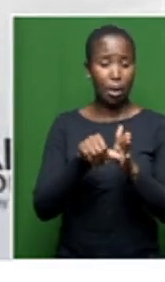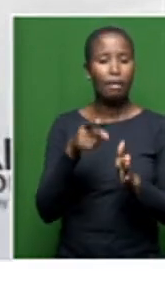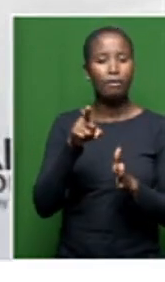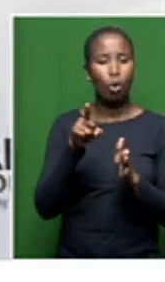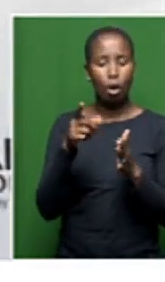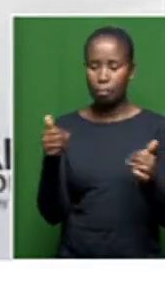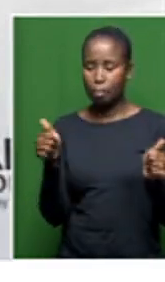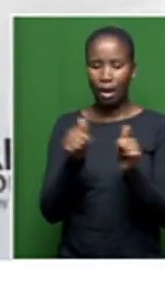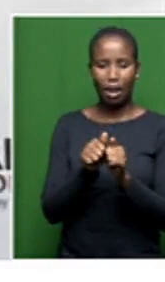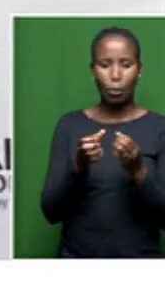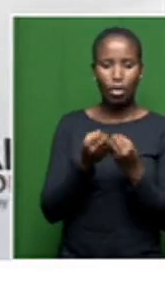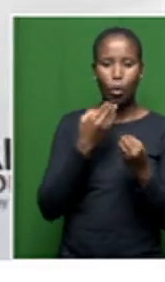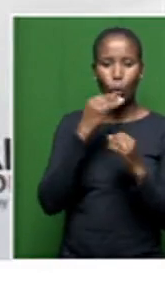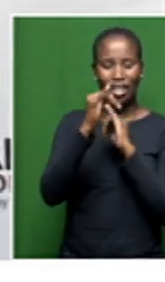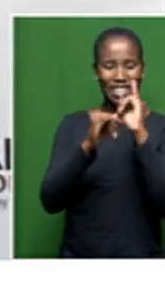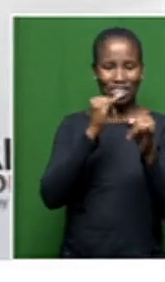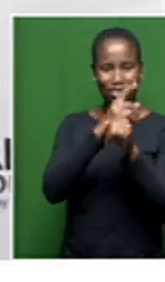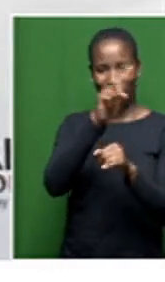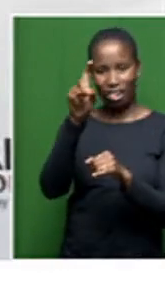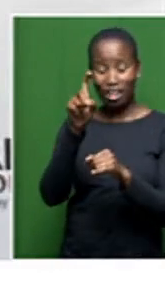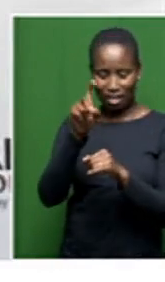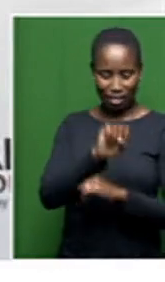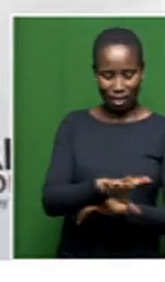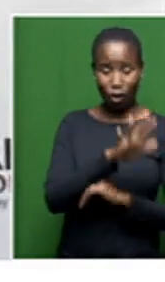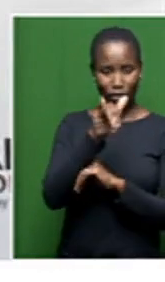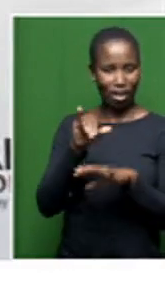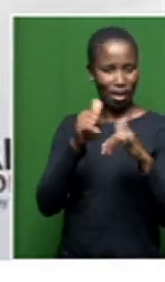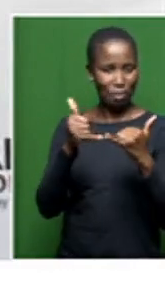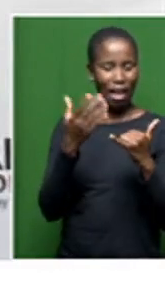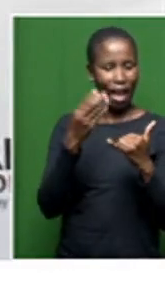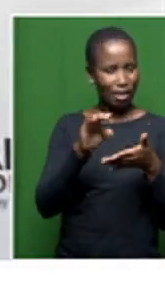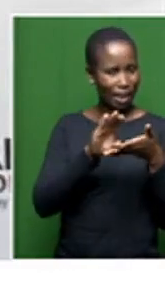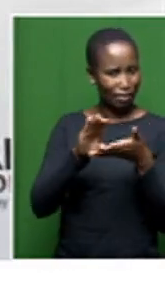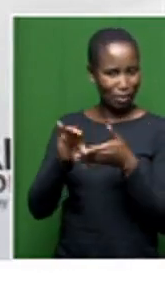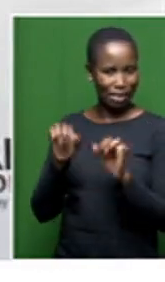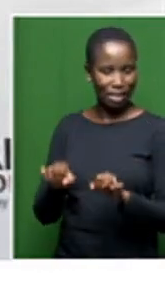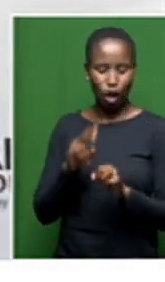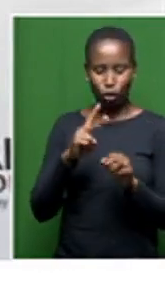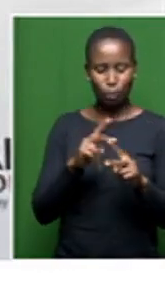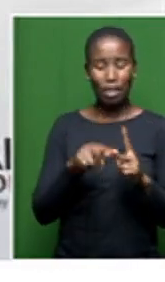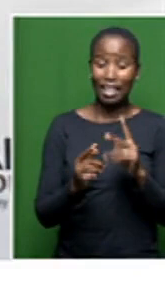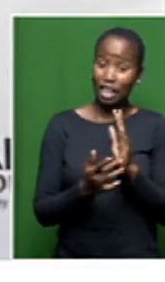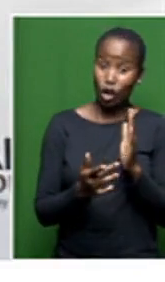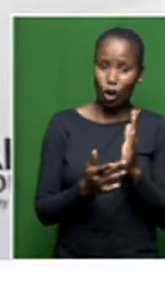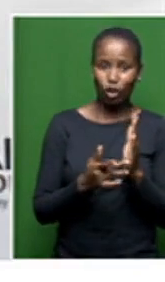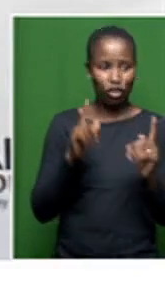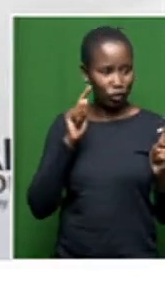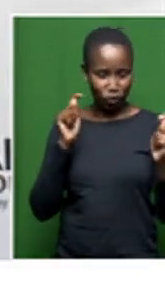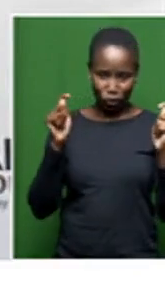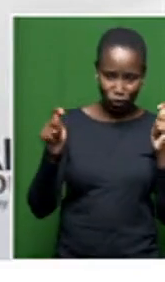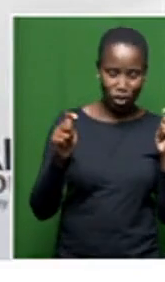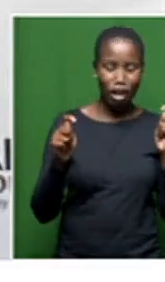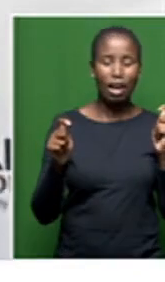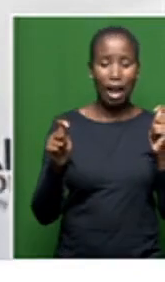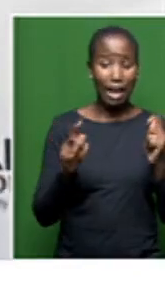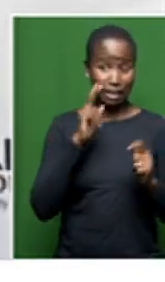partnership with international players. So a South African company getting lots of investment, but also technology transfer that comes from that. We're